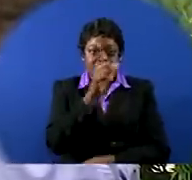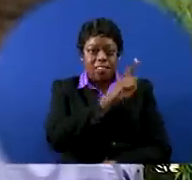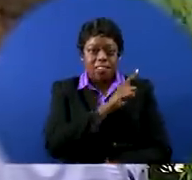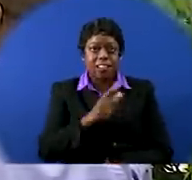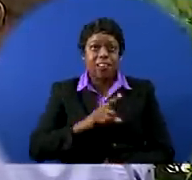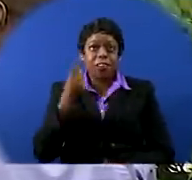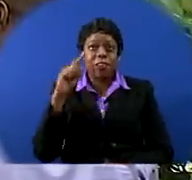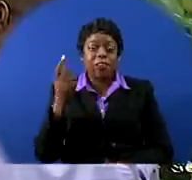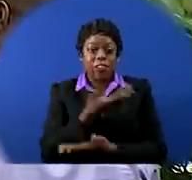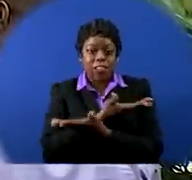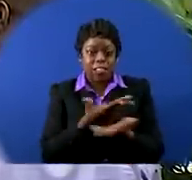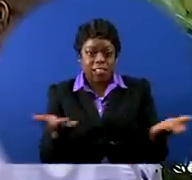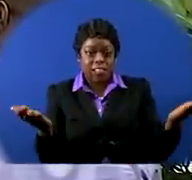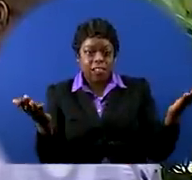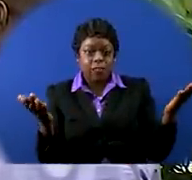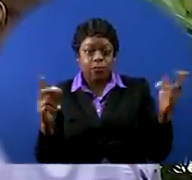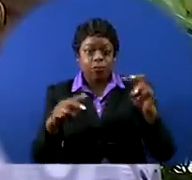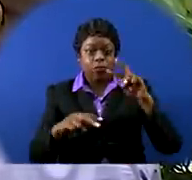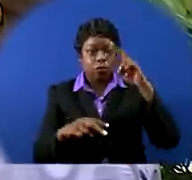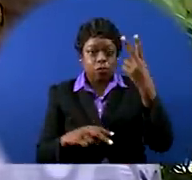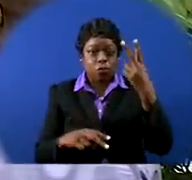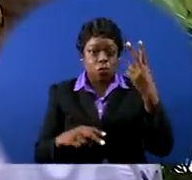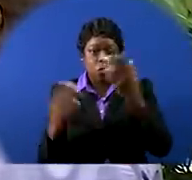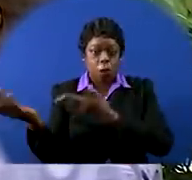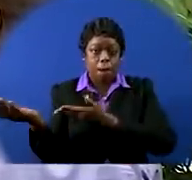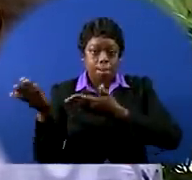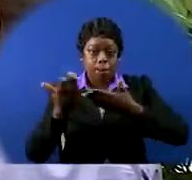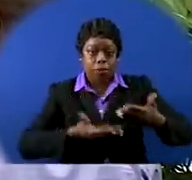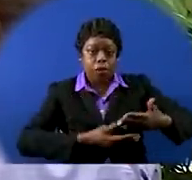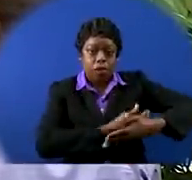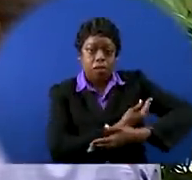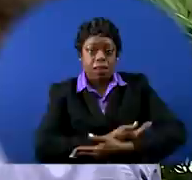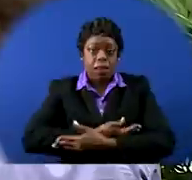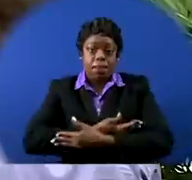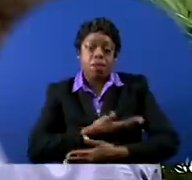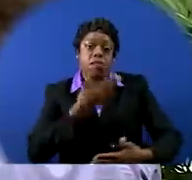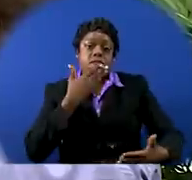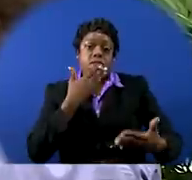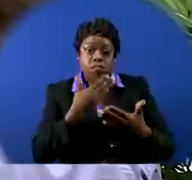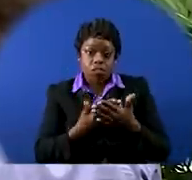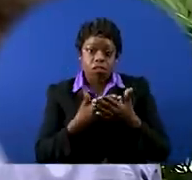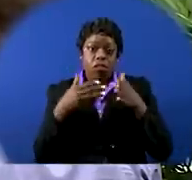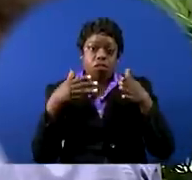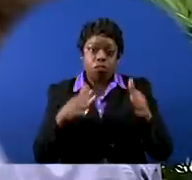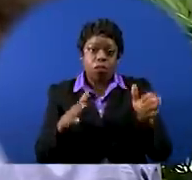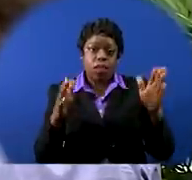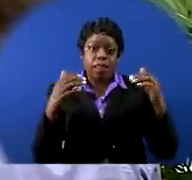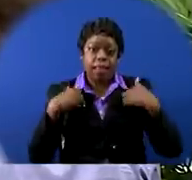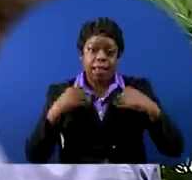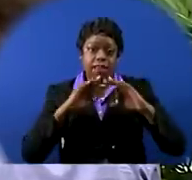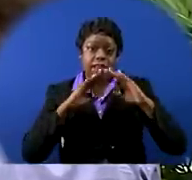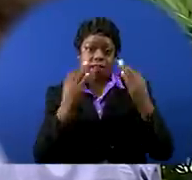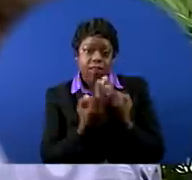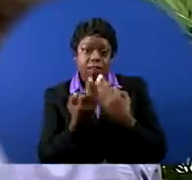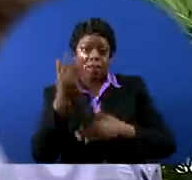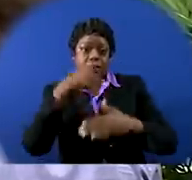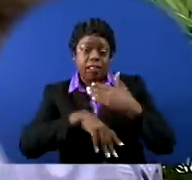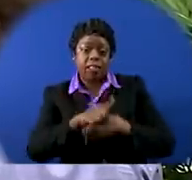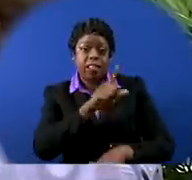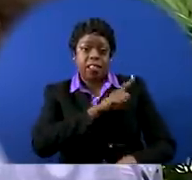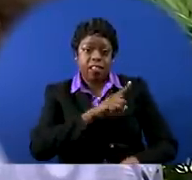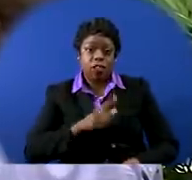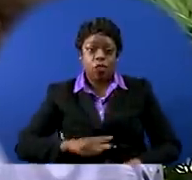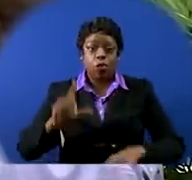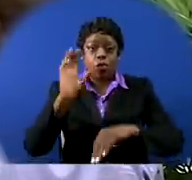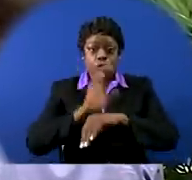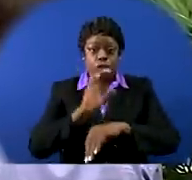two adults bringing that baby. Praise the Lord. That's a great, great way to have a family in the Lord's church. Come on, bring that